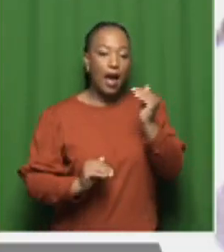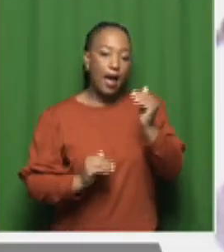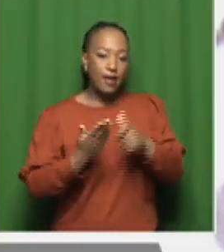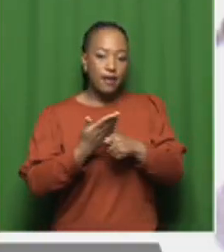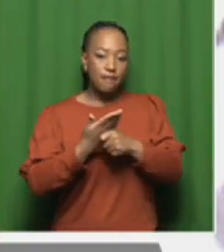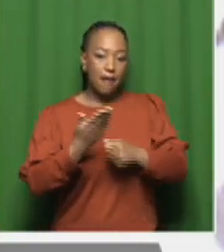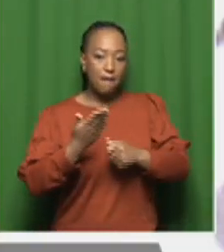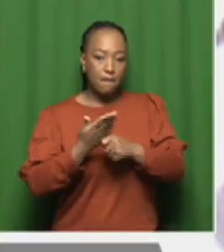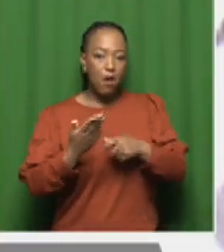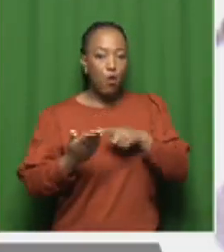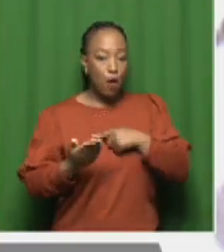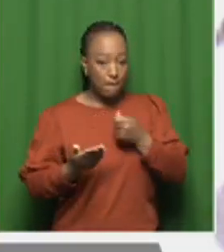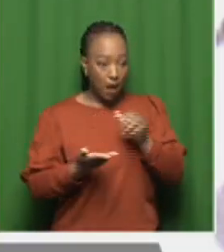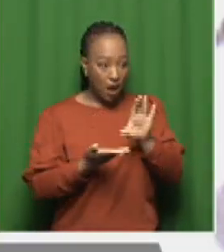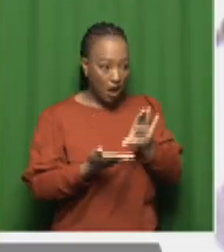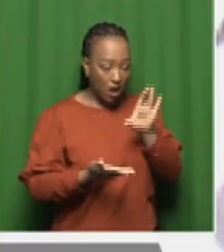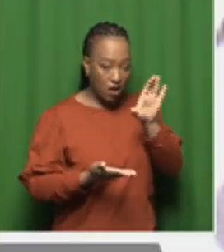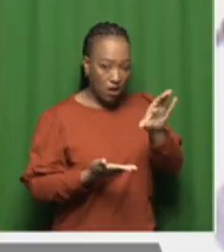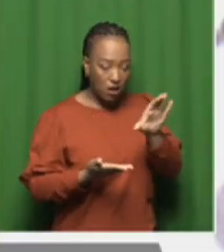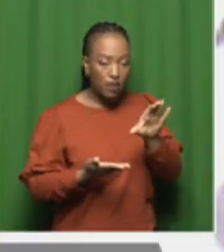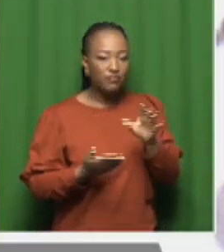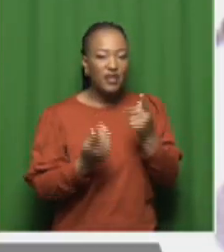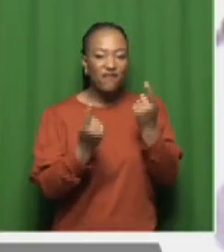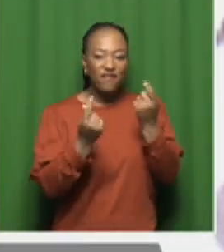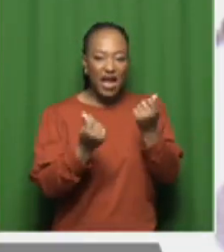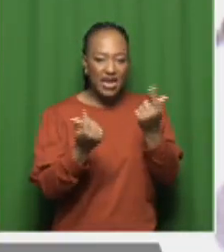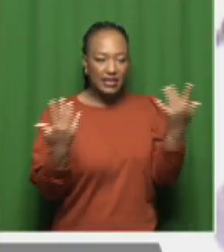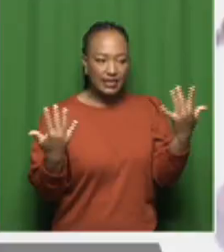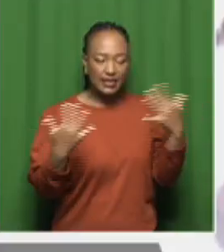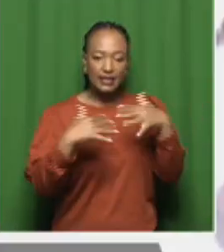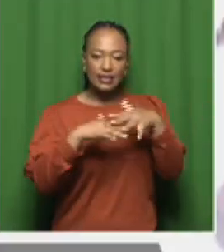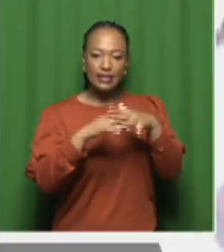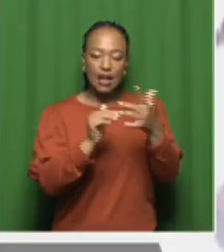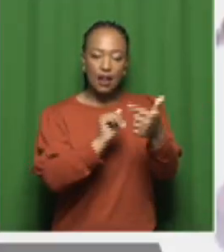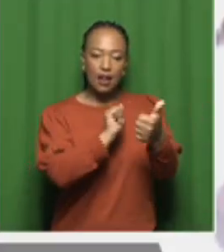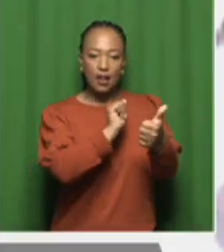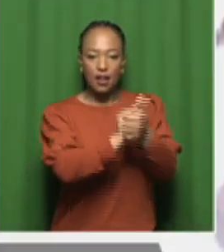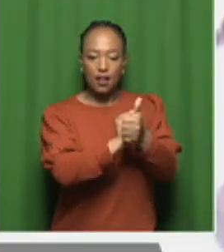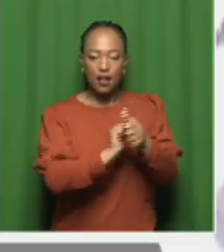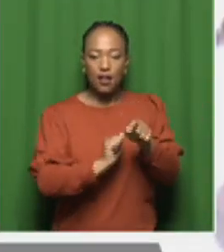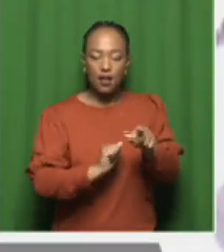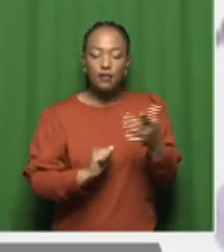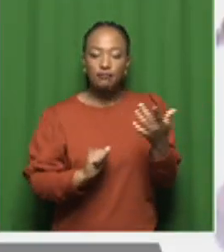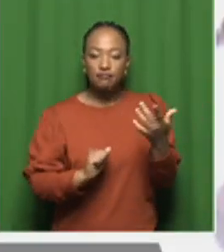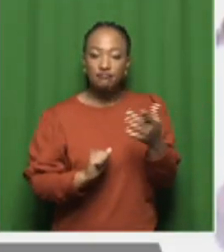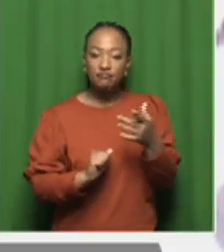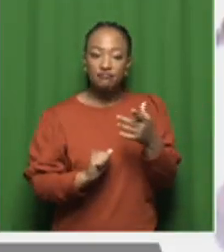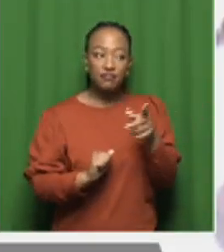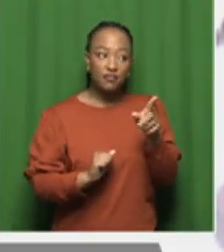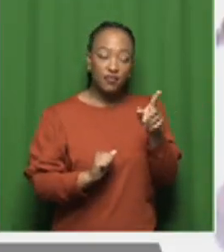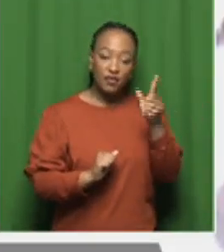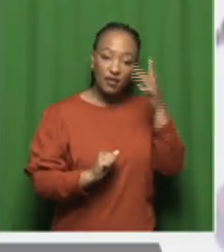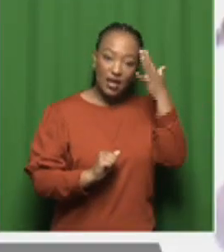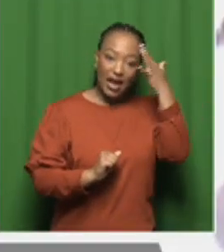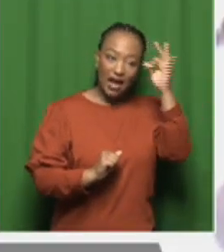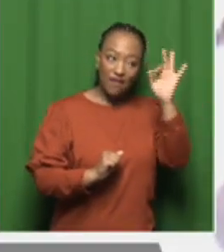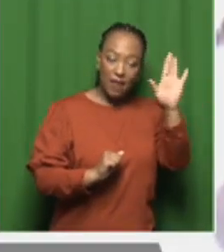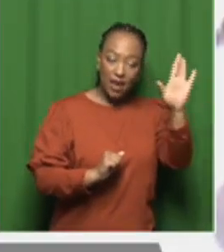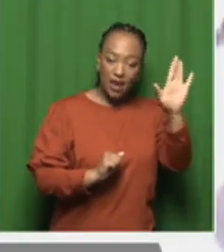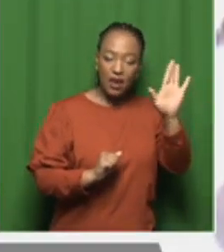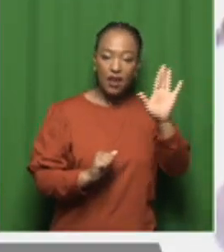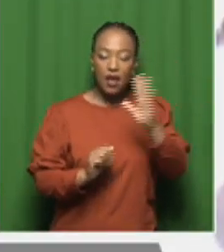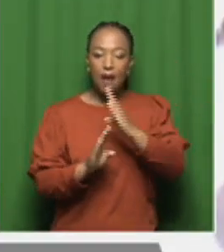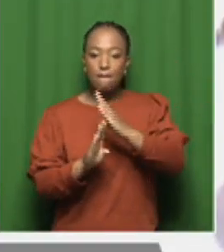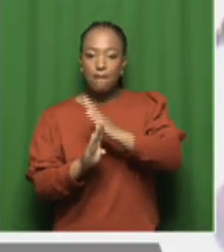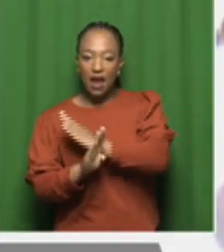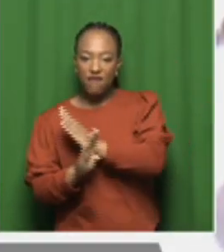put in here. Now, what blended finance does is that it helps to de-risk the private sector investment. So you bring a public sector institution to